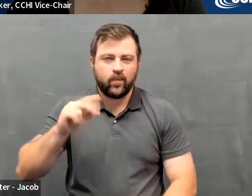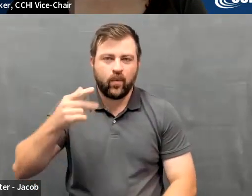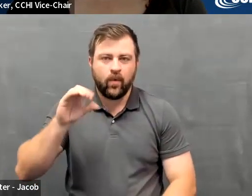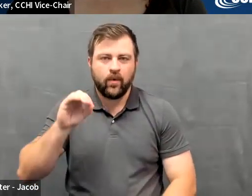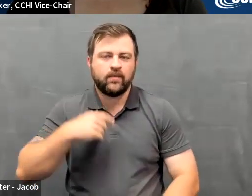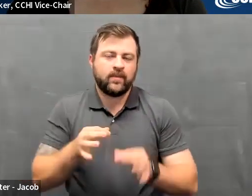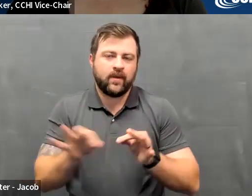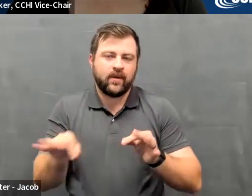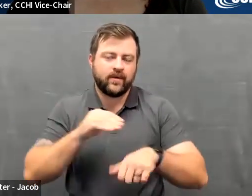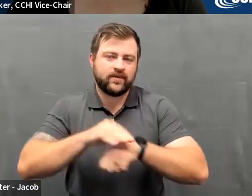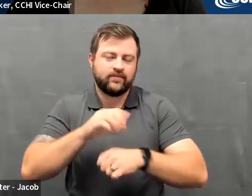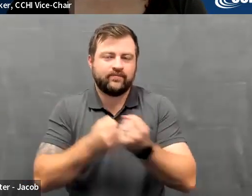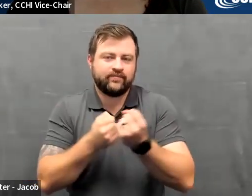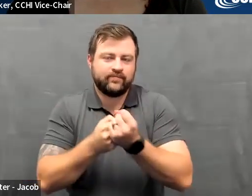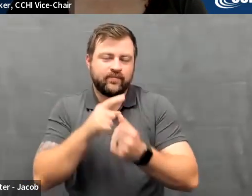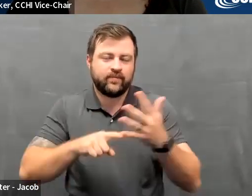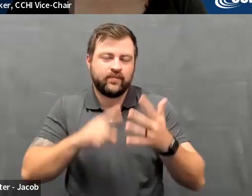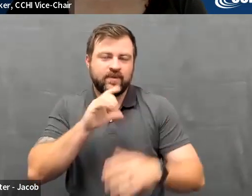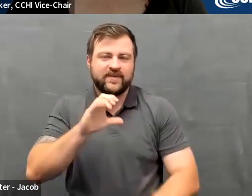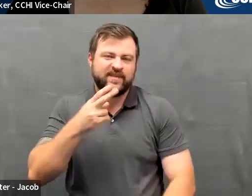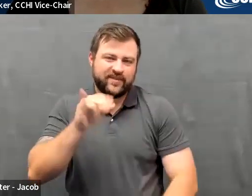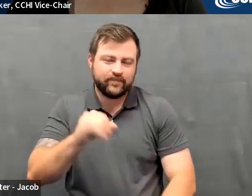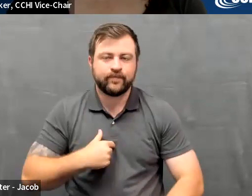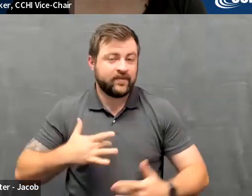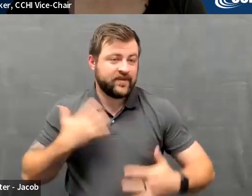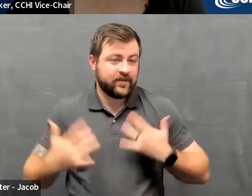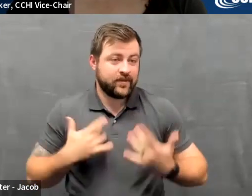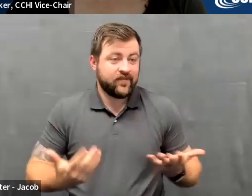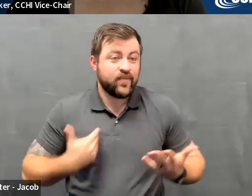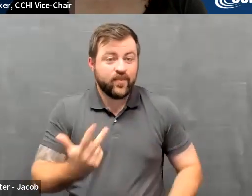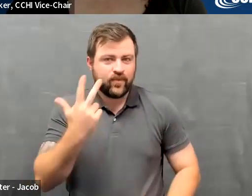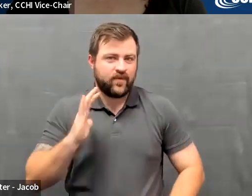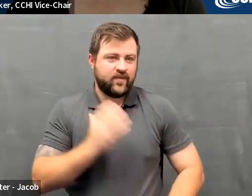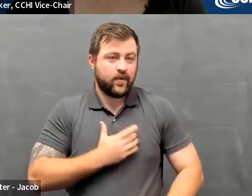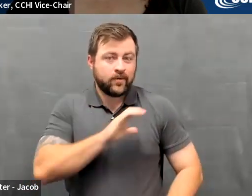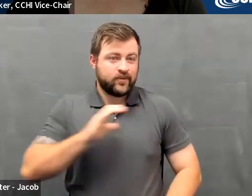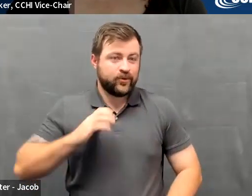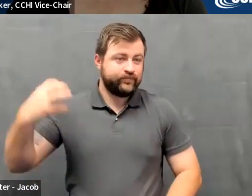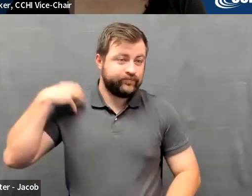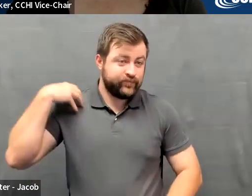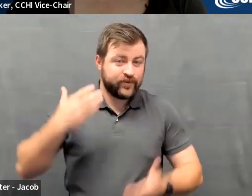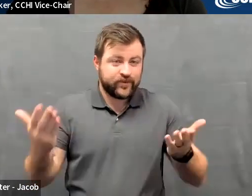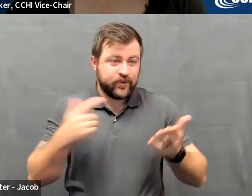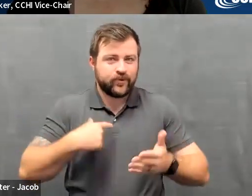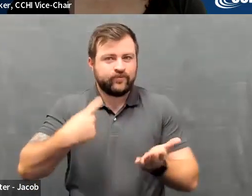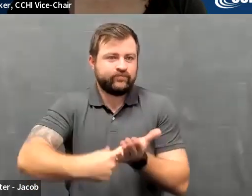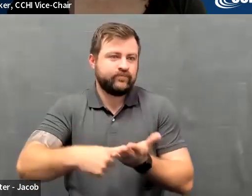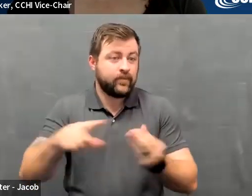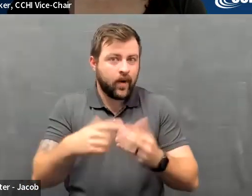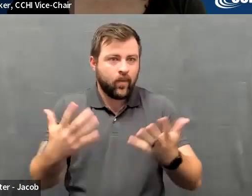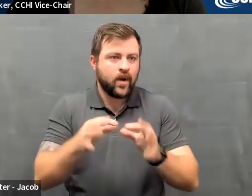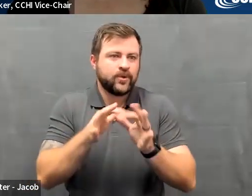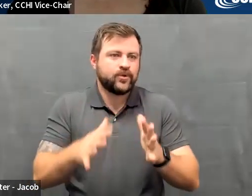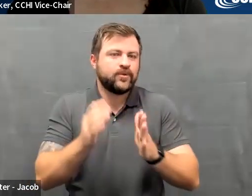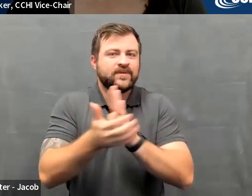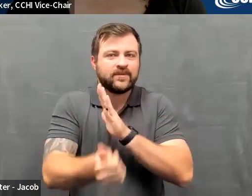at CCHI. And today I am really excited to have three of our CCHI commissioners join us to talk about interpreter skill